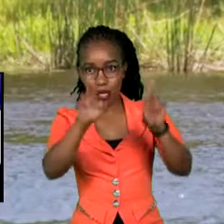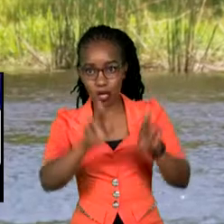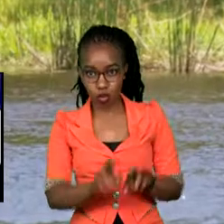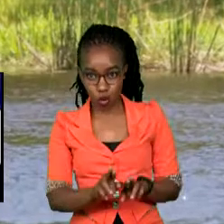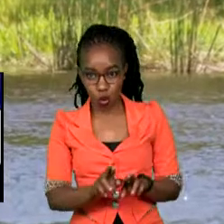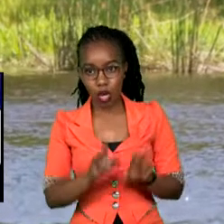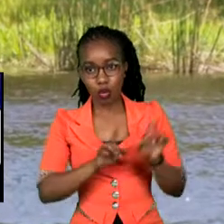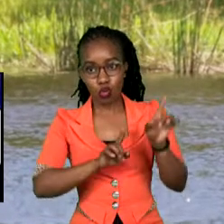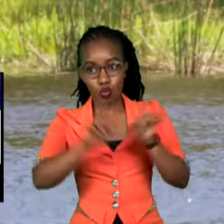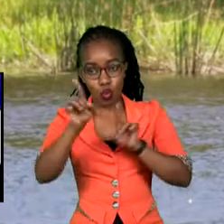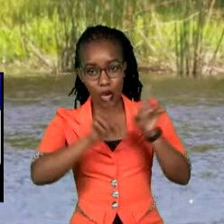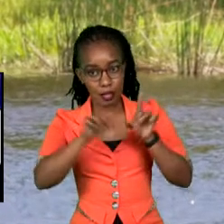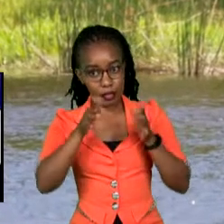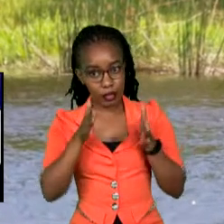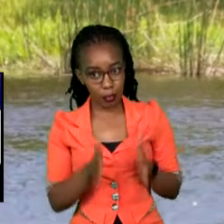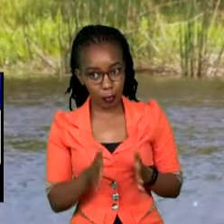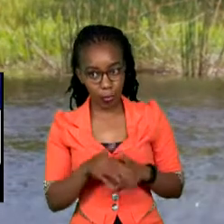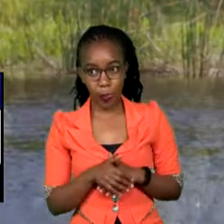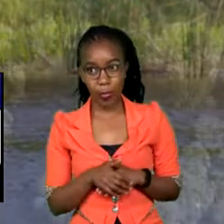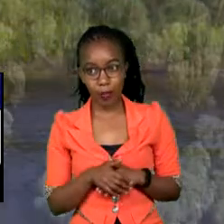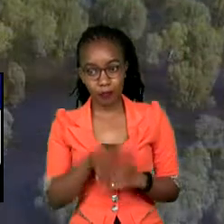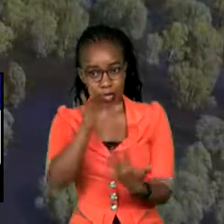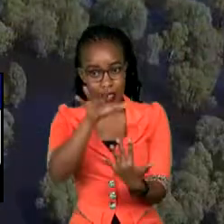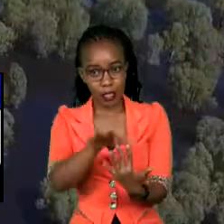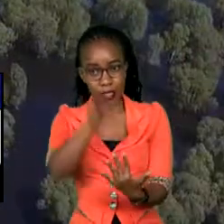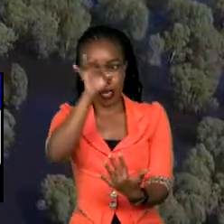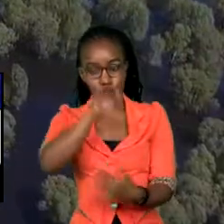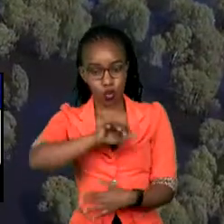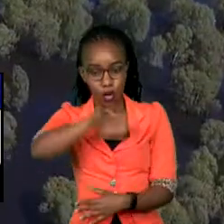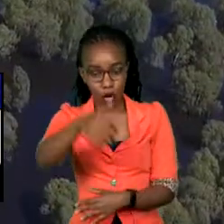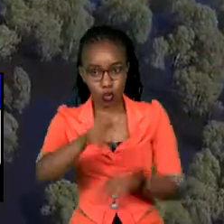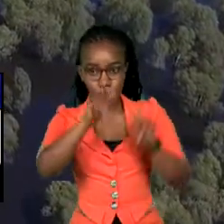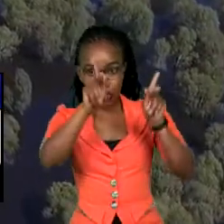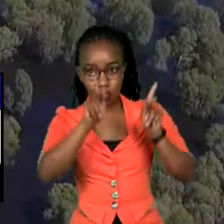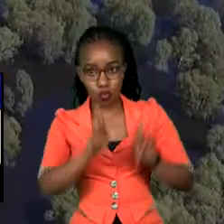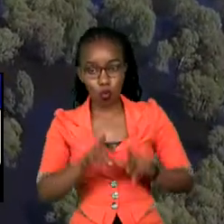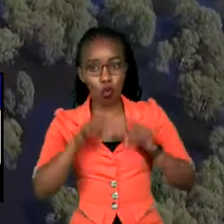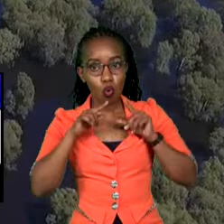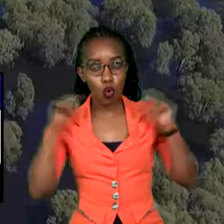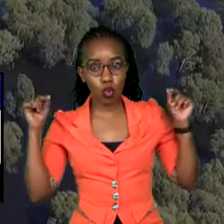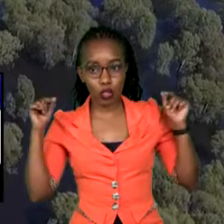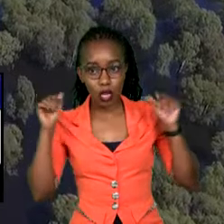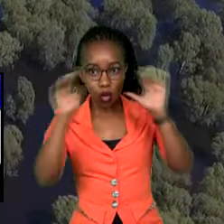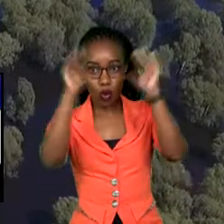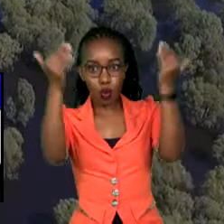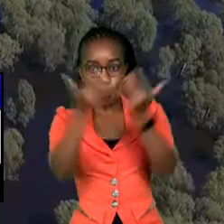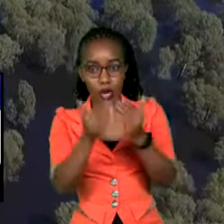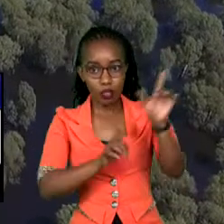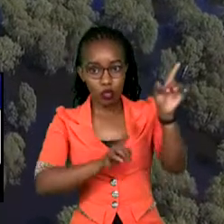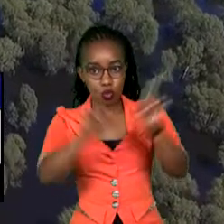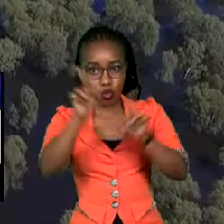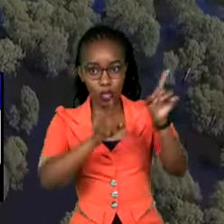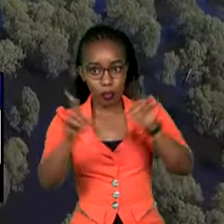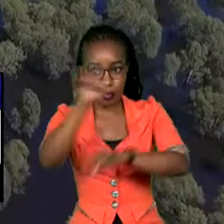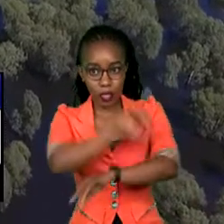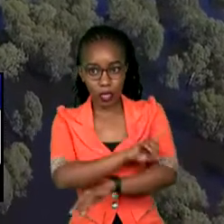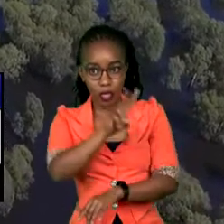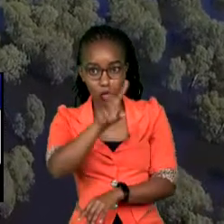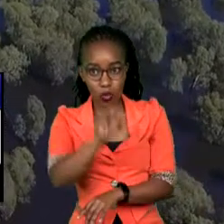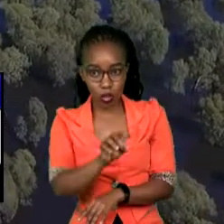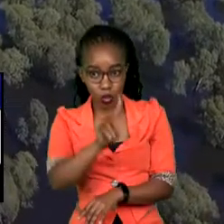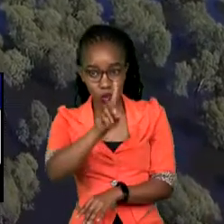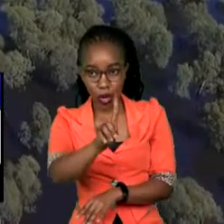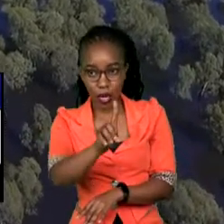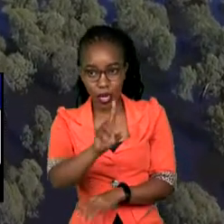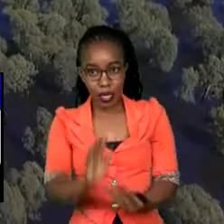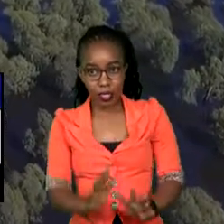tourists. This has informed the selection of this county to host the upcoming World Tourism Day 2021, set to be